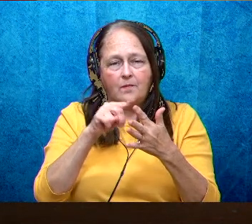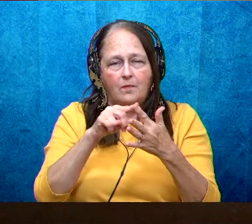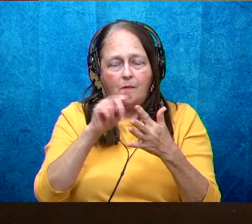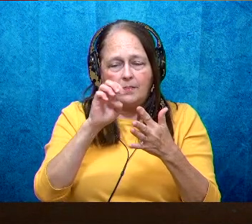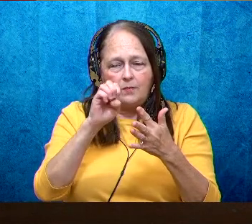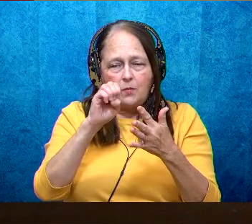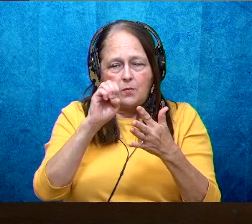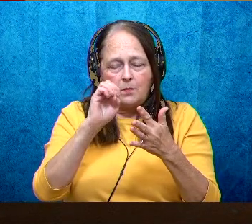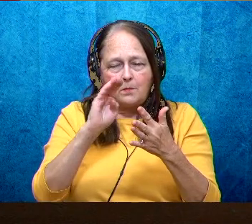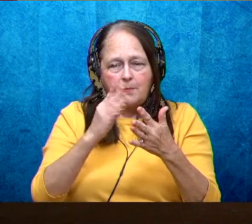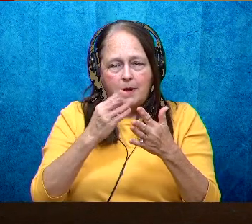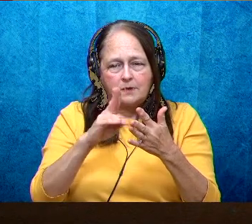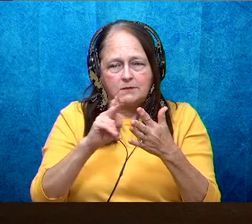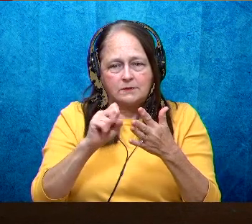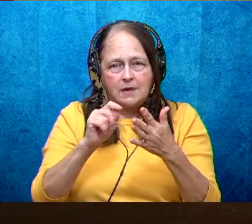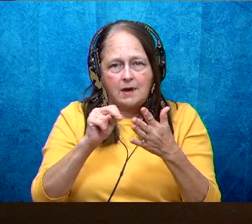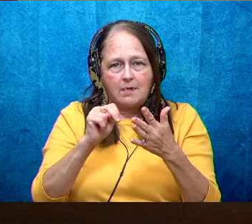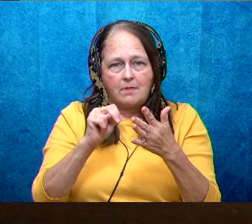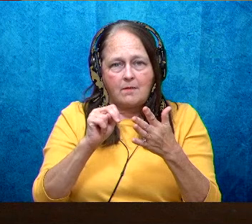Uzbekistan,